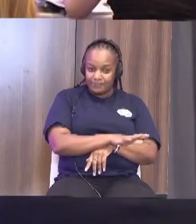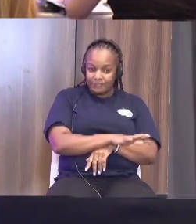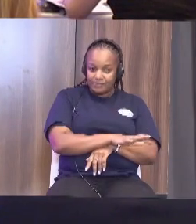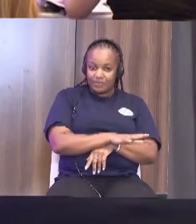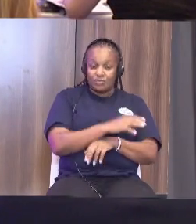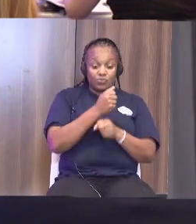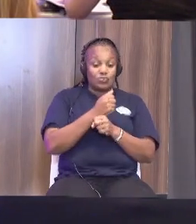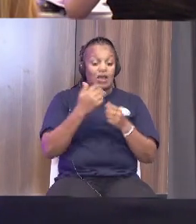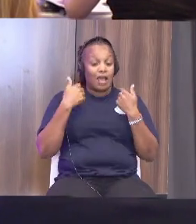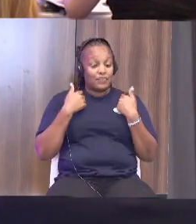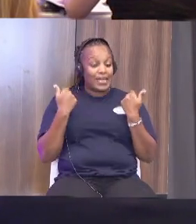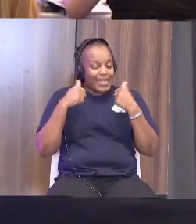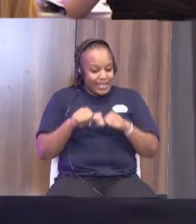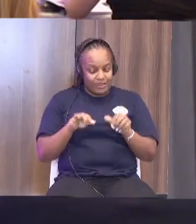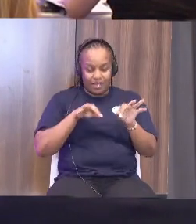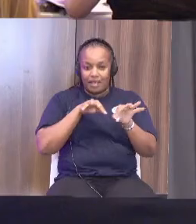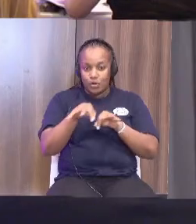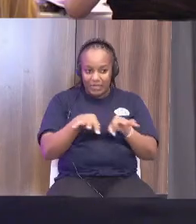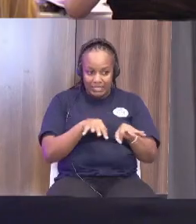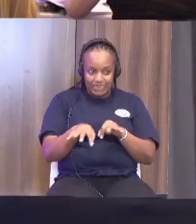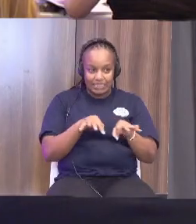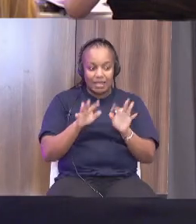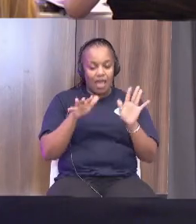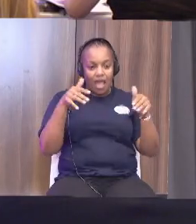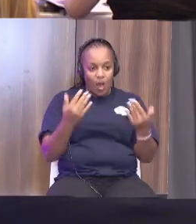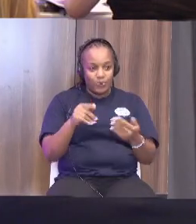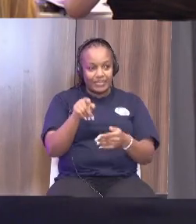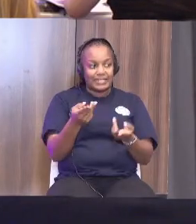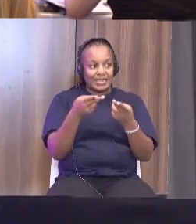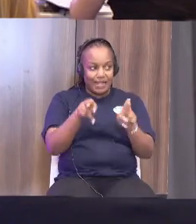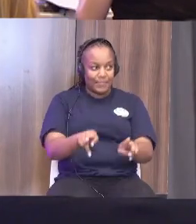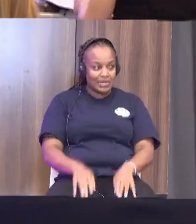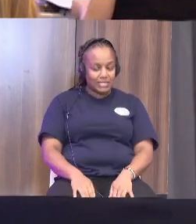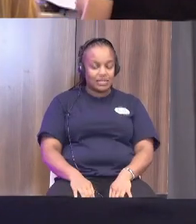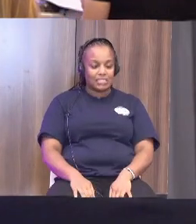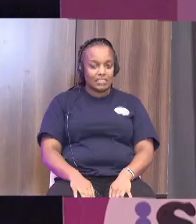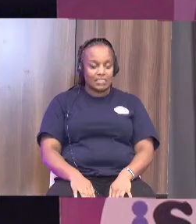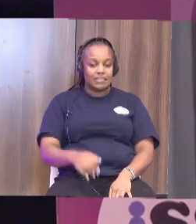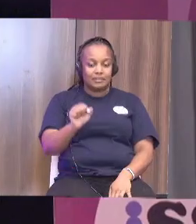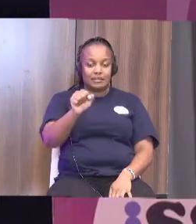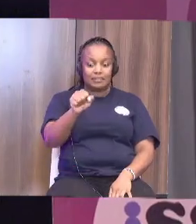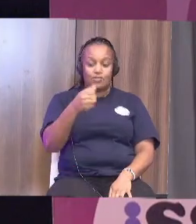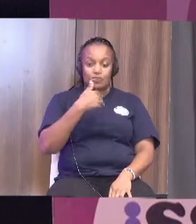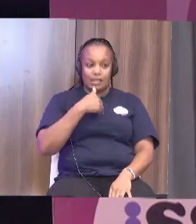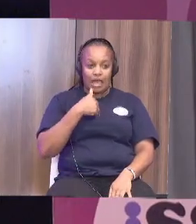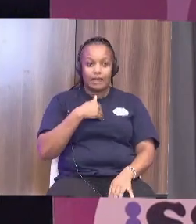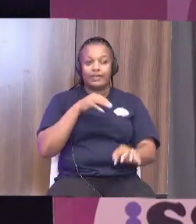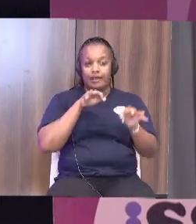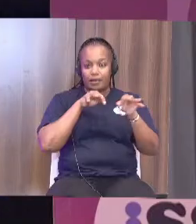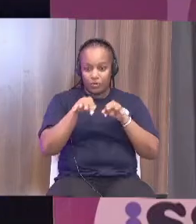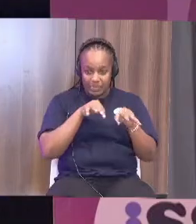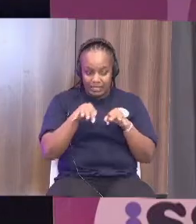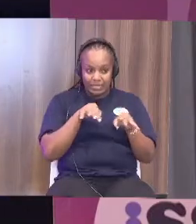any hypothesis how that is? Yeah, thanks. I mean, we have hypothesis, we don't